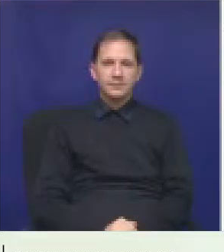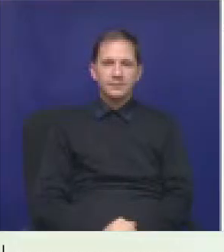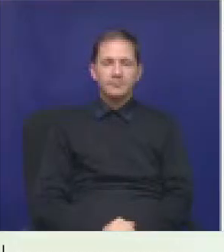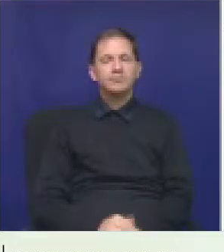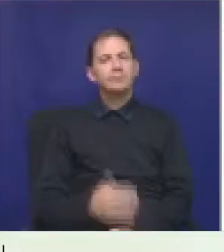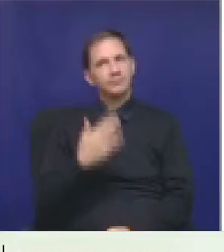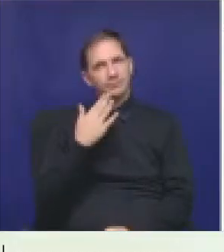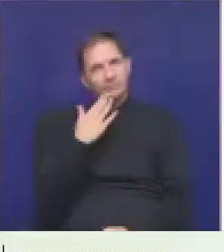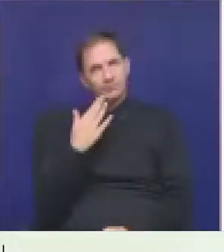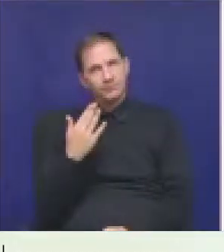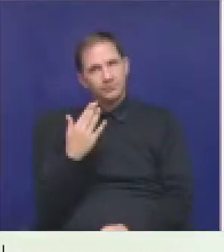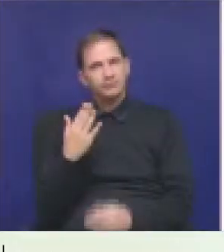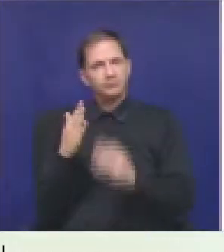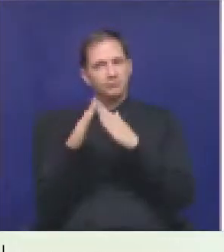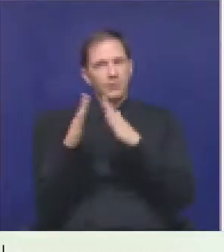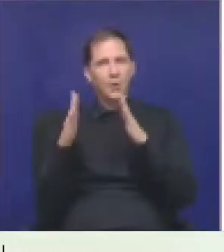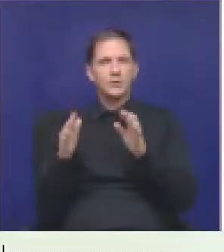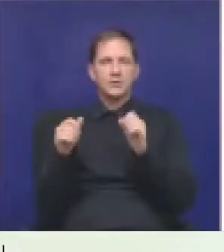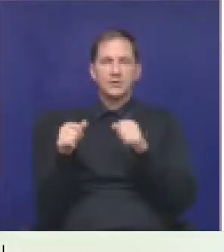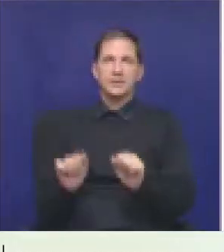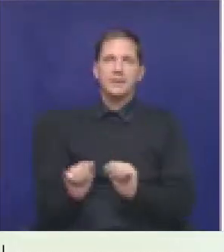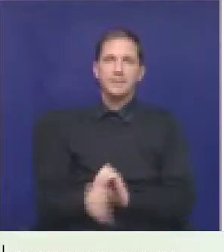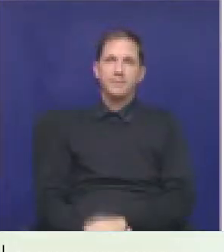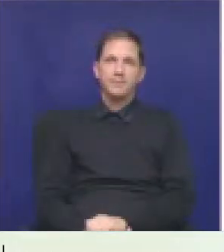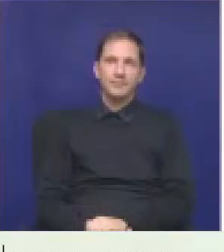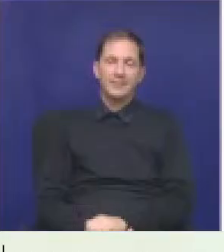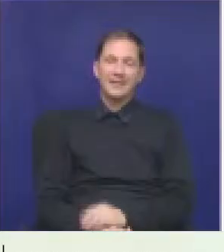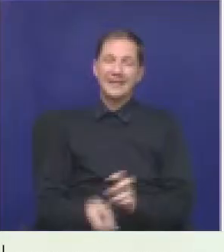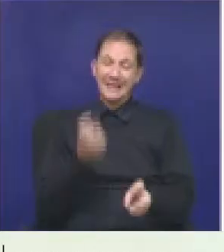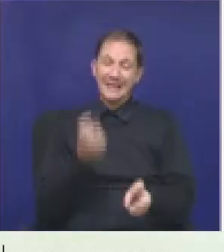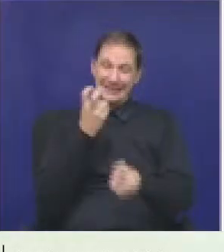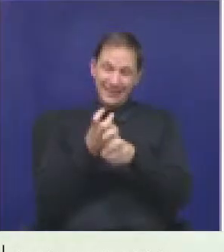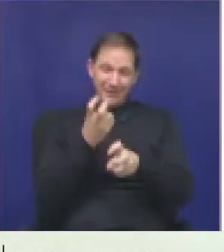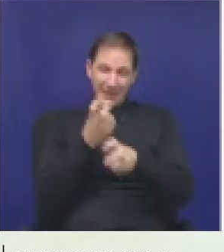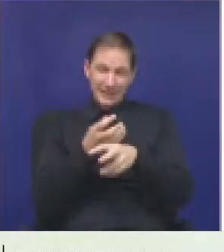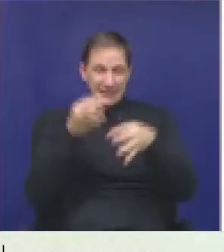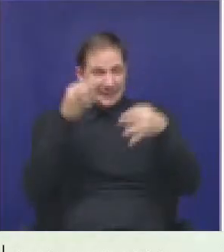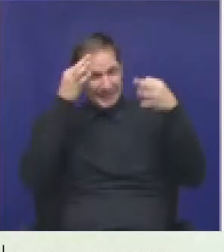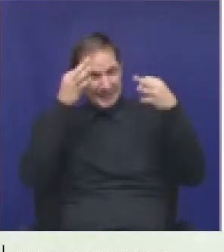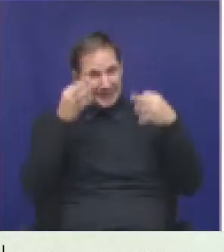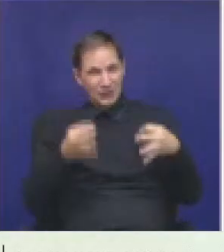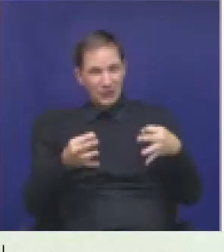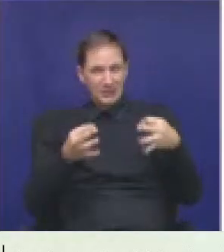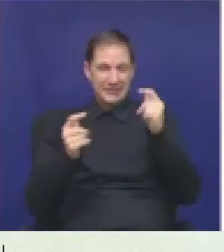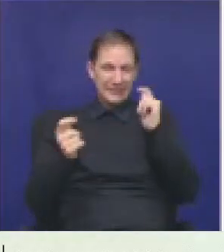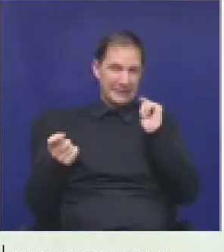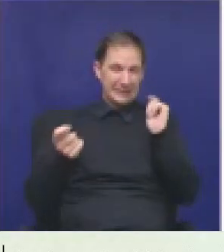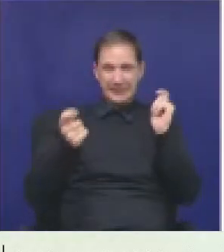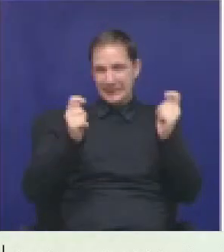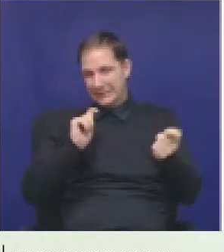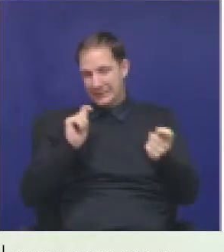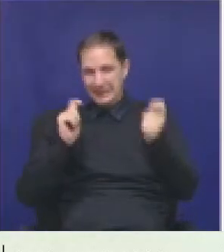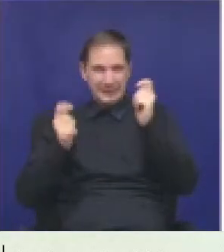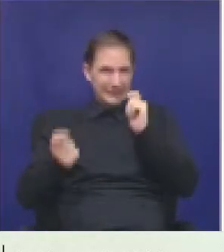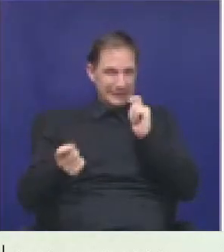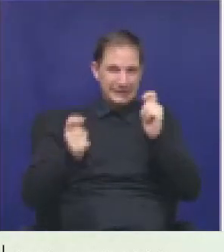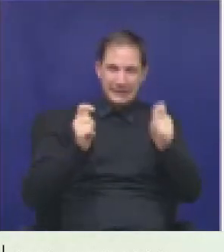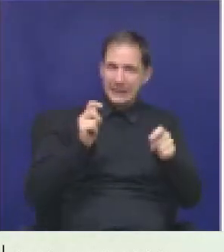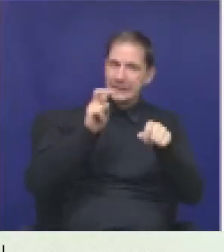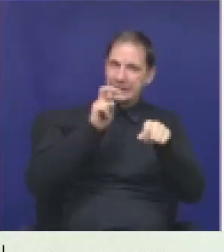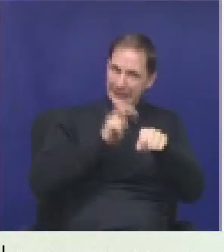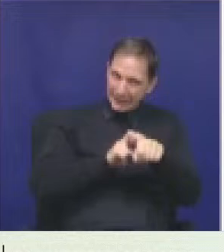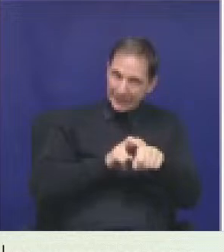Thank you, House Chair. Making tough decisions in an uncertain and fast-changing world requires a steadfast commitment to